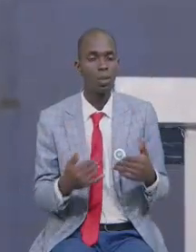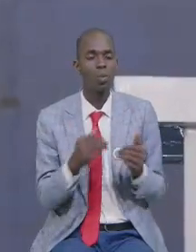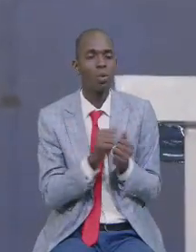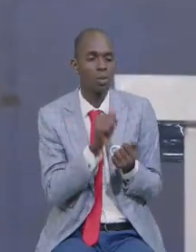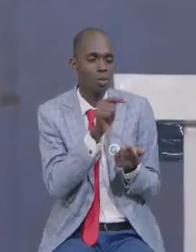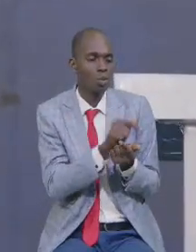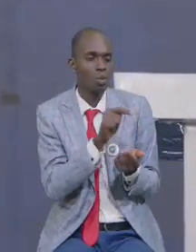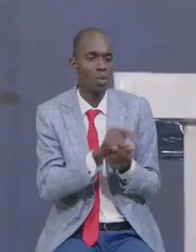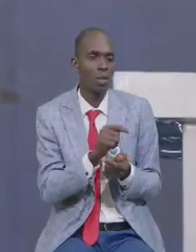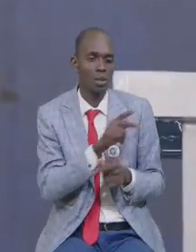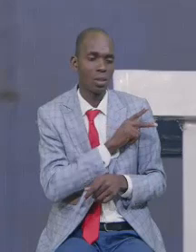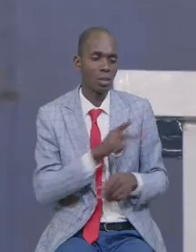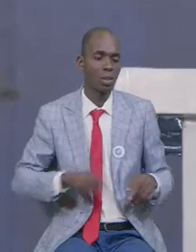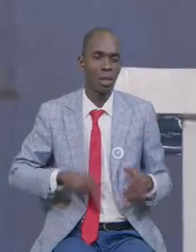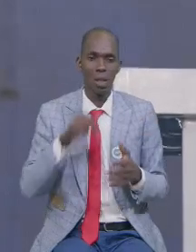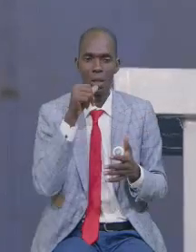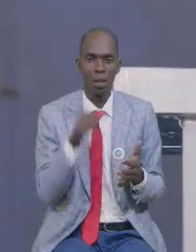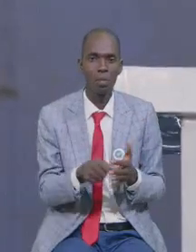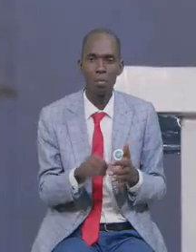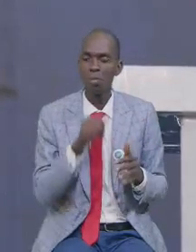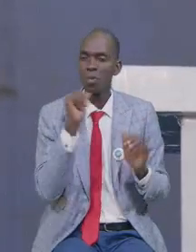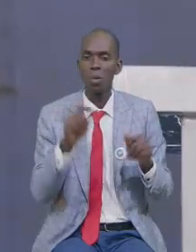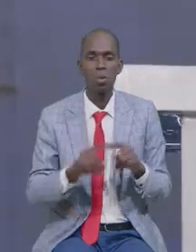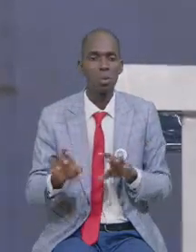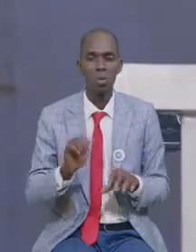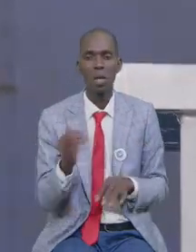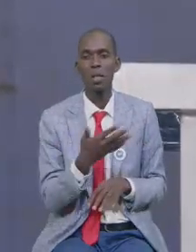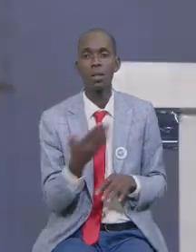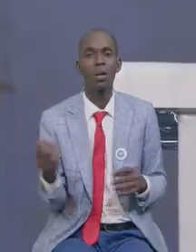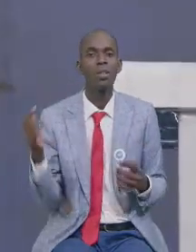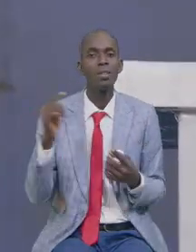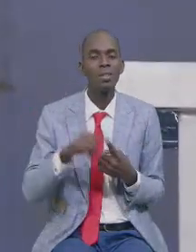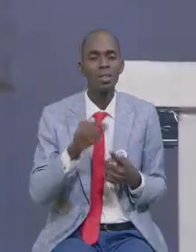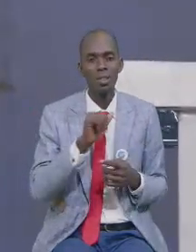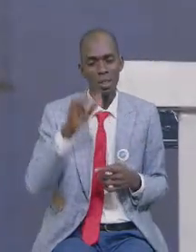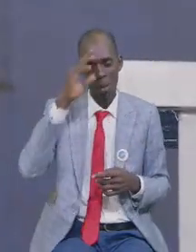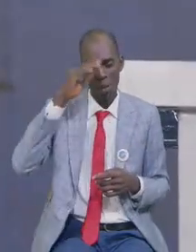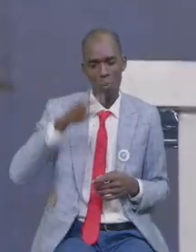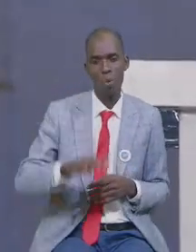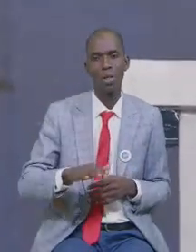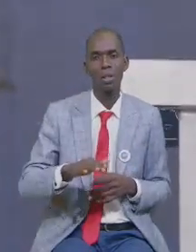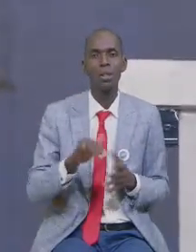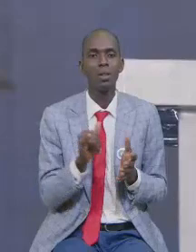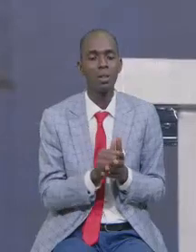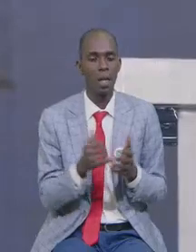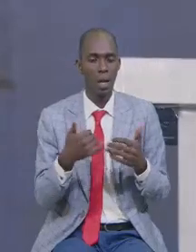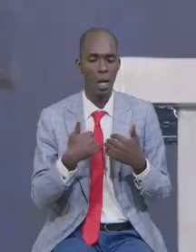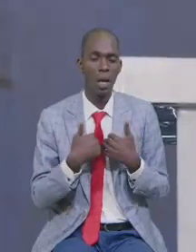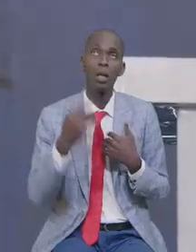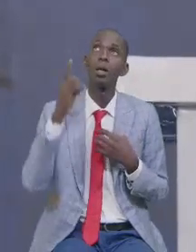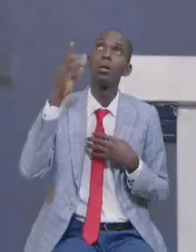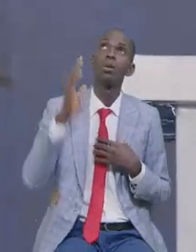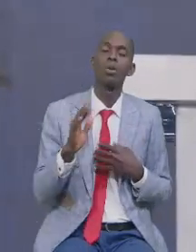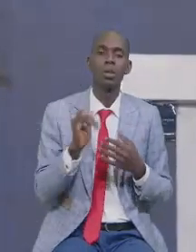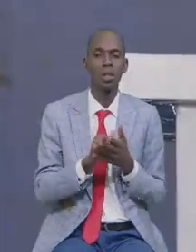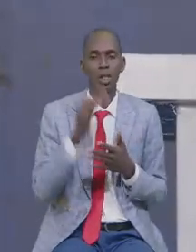king, he couldn't do anything until a boy that has God, that knows